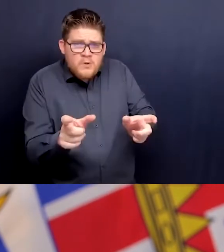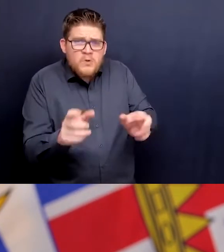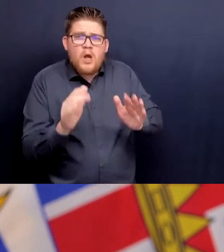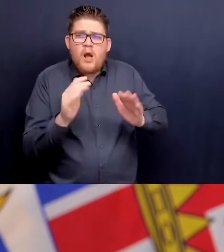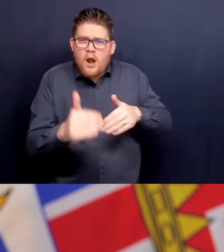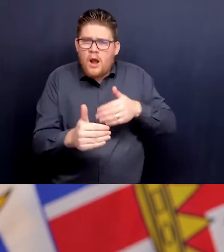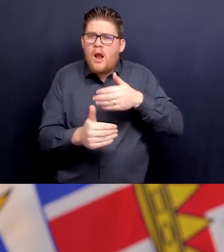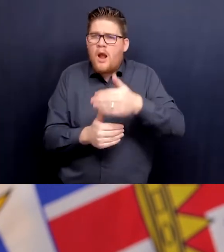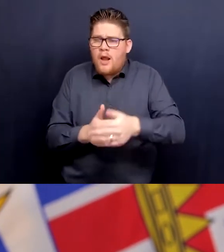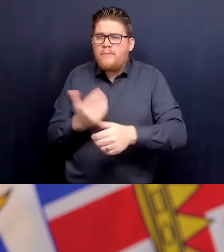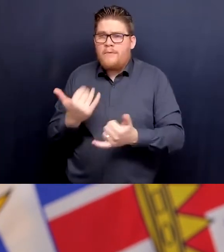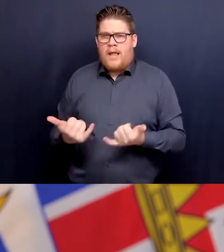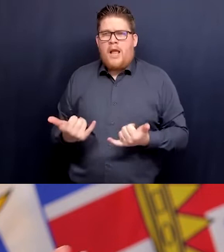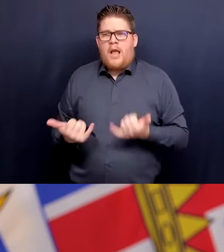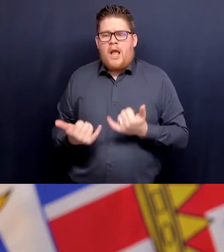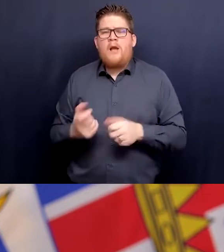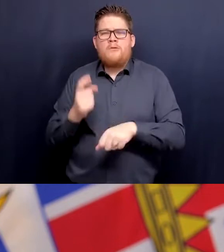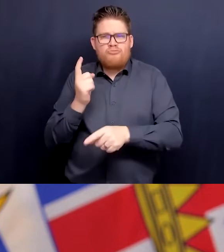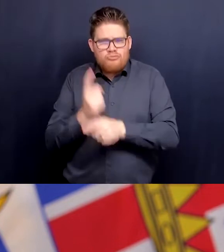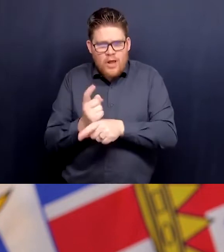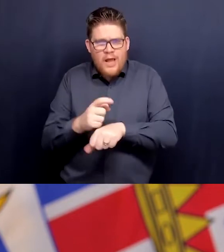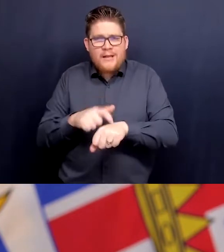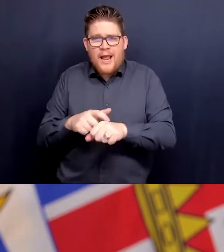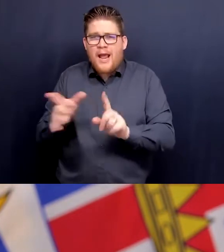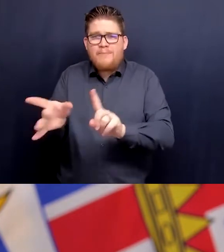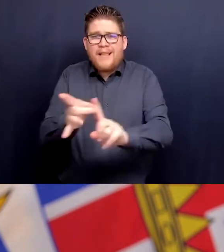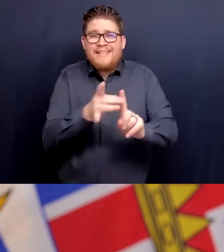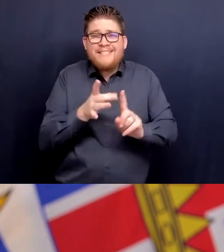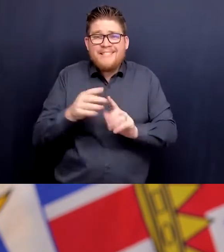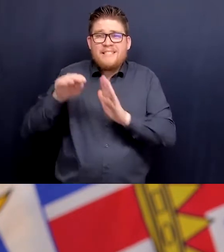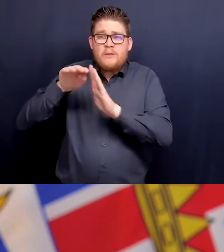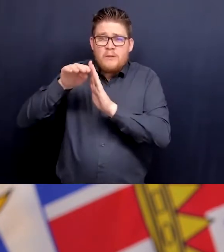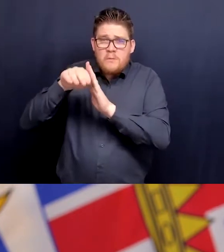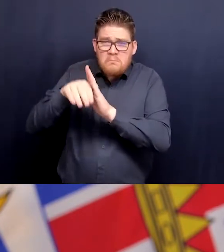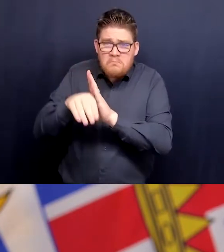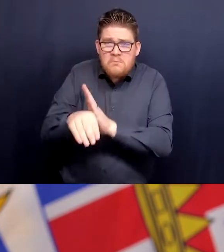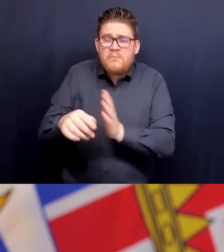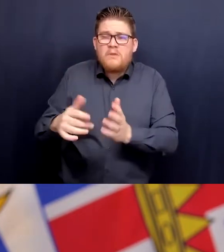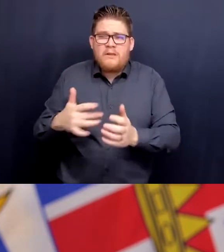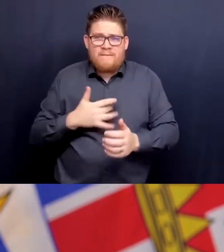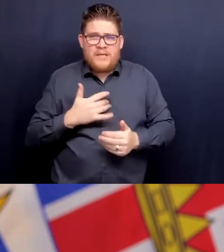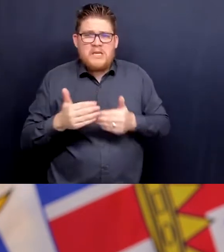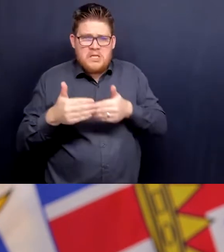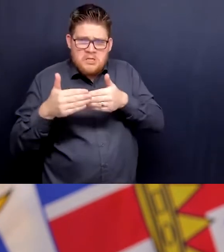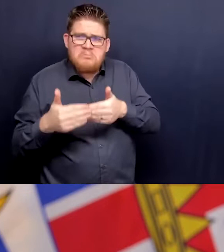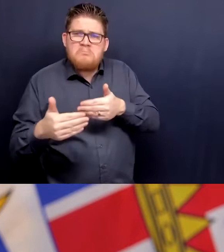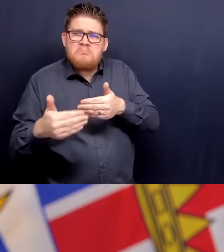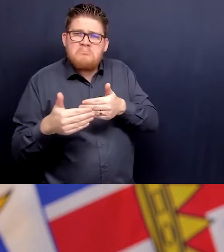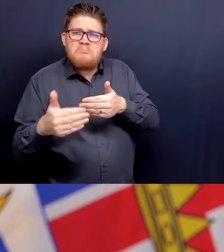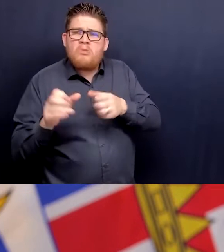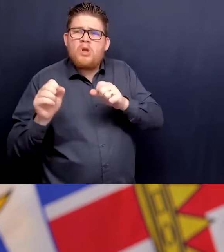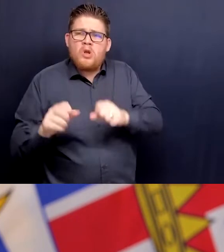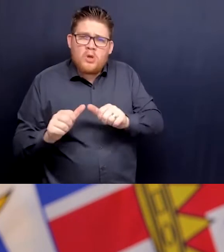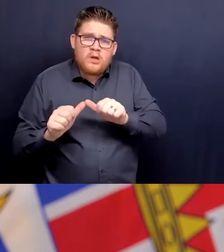saw cases come down. And we were optimistic that that might be the point where we